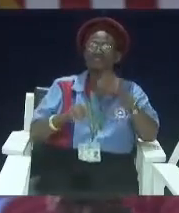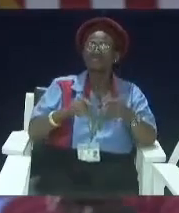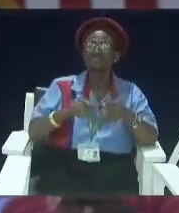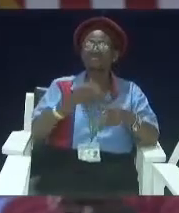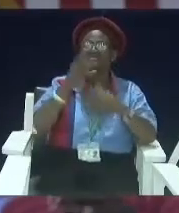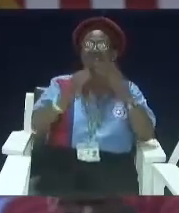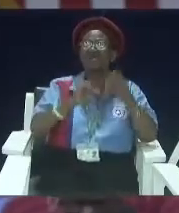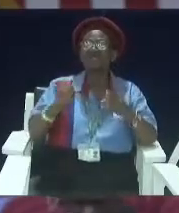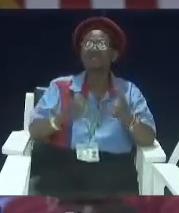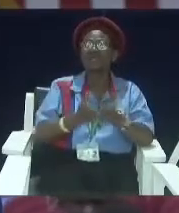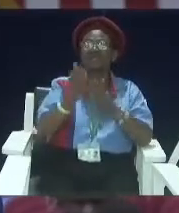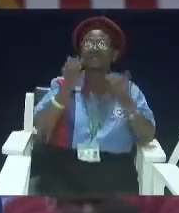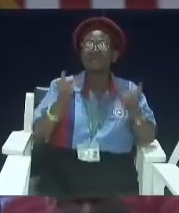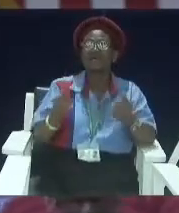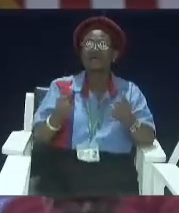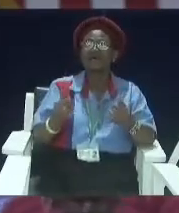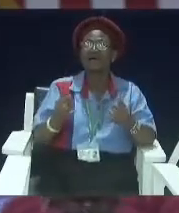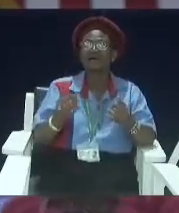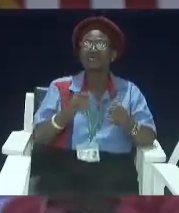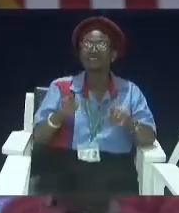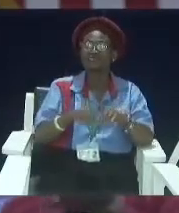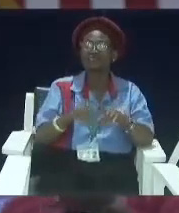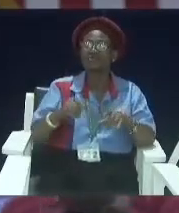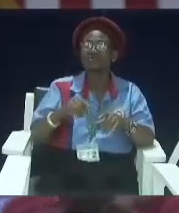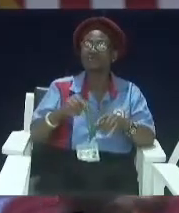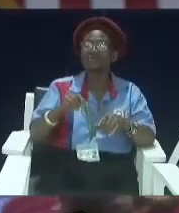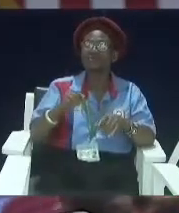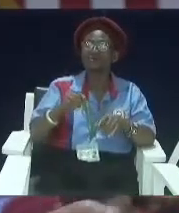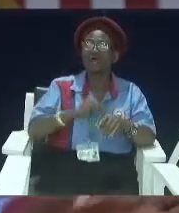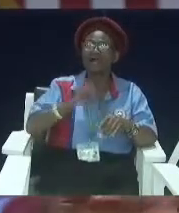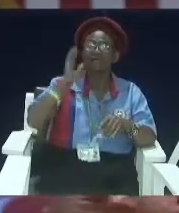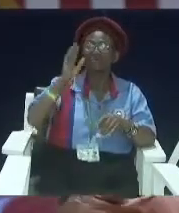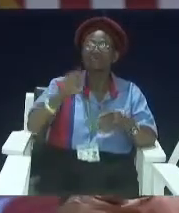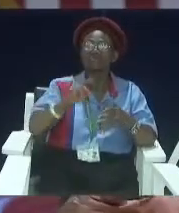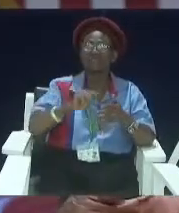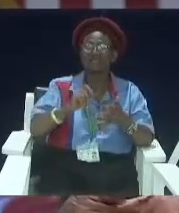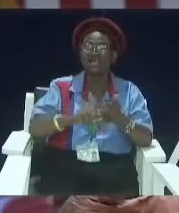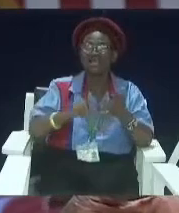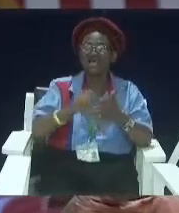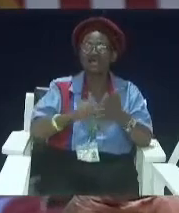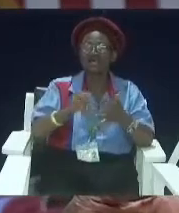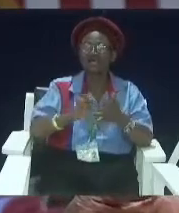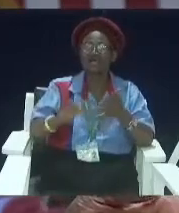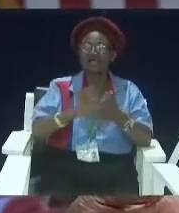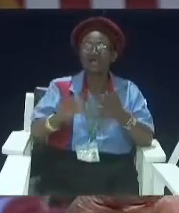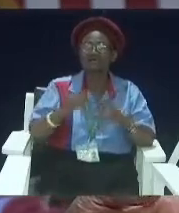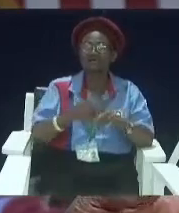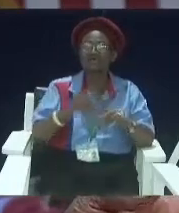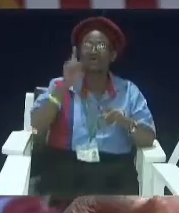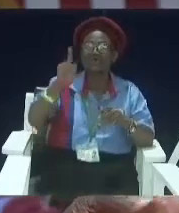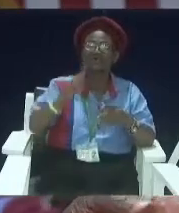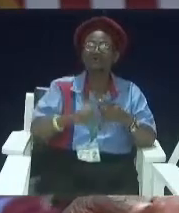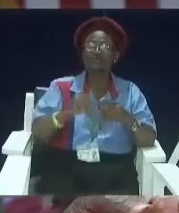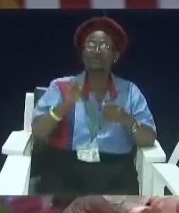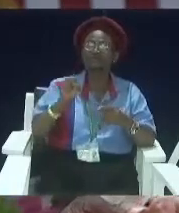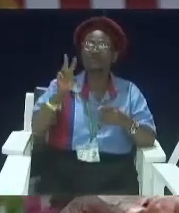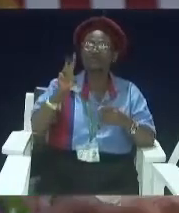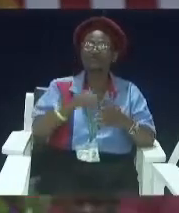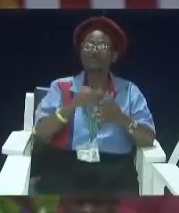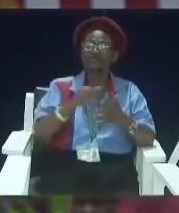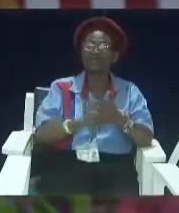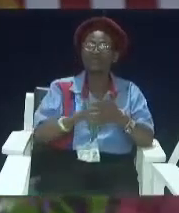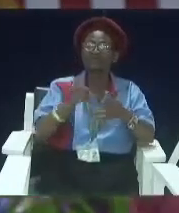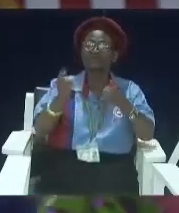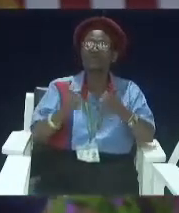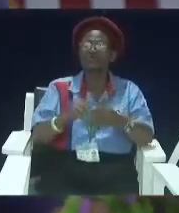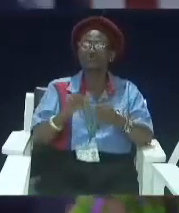unto me. So I'm going to count from 1 to 10. Those of you who want to surrender your life to Jesus Christ tonight, those